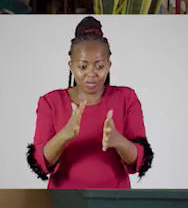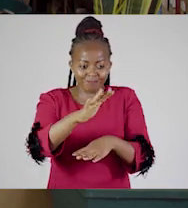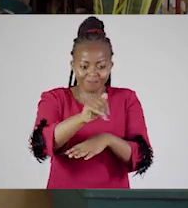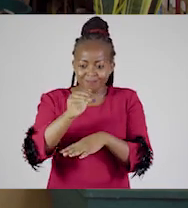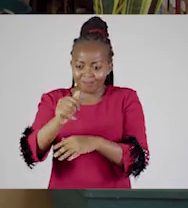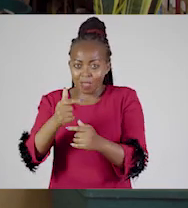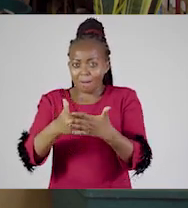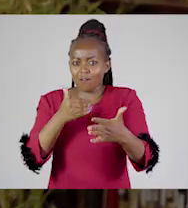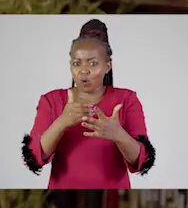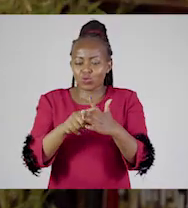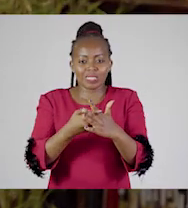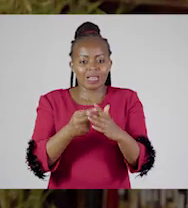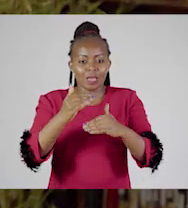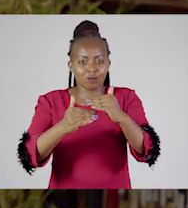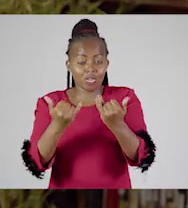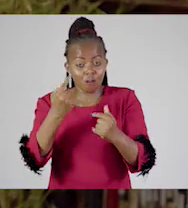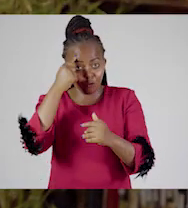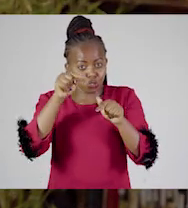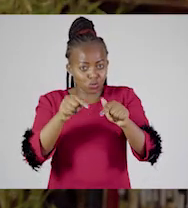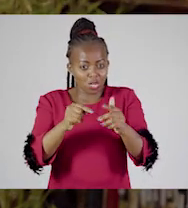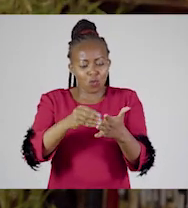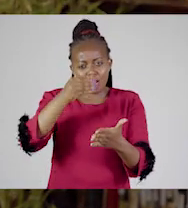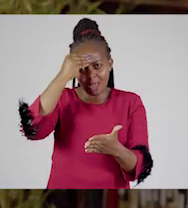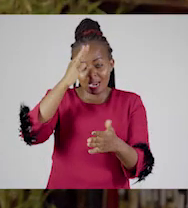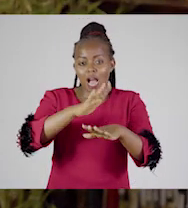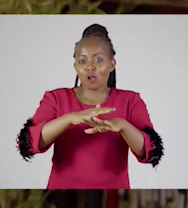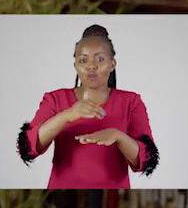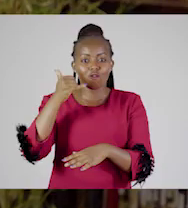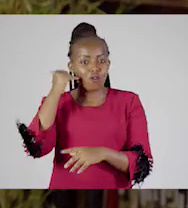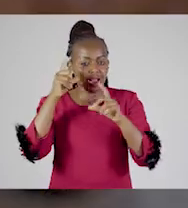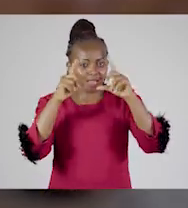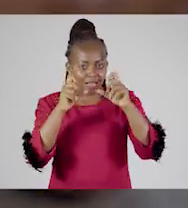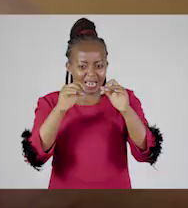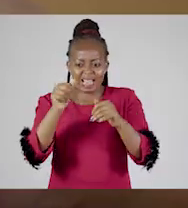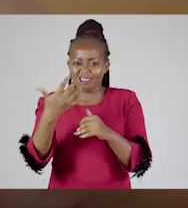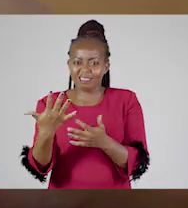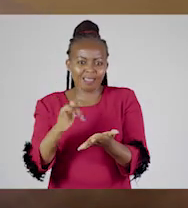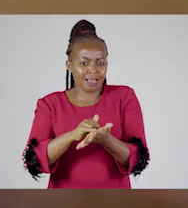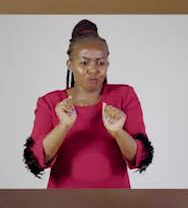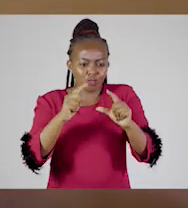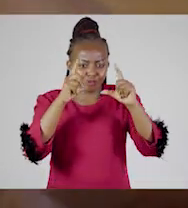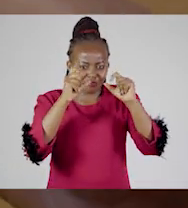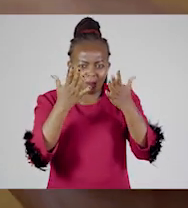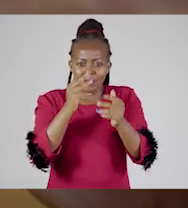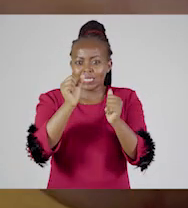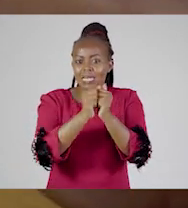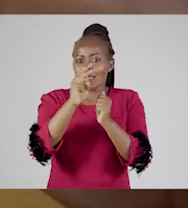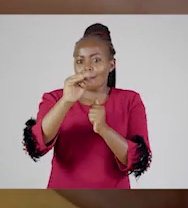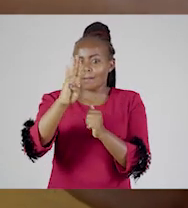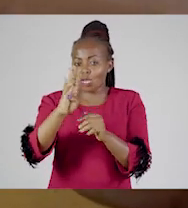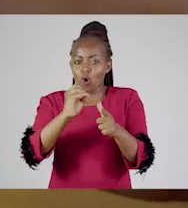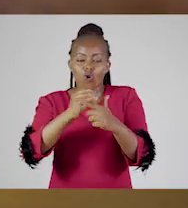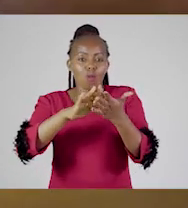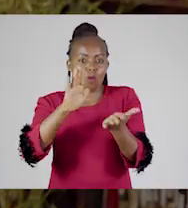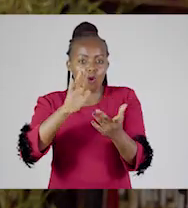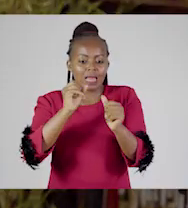to gather for this process? For today's tutorial, you will need a good phone camera. This is anything that can take photos of 10 MB or more that you can